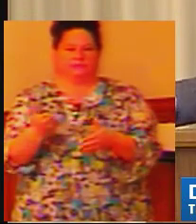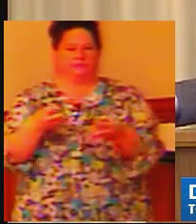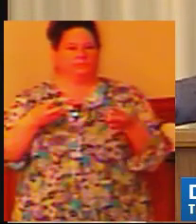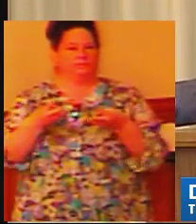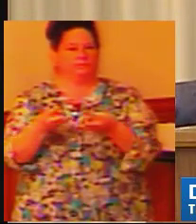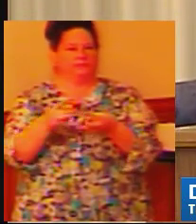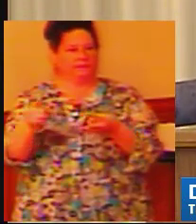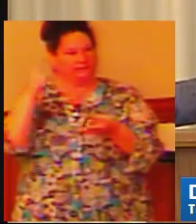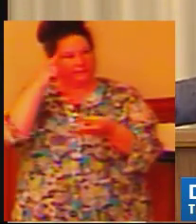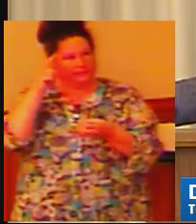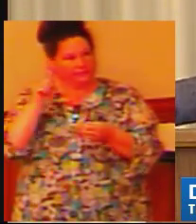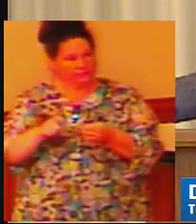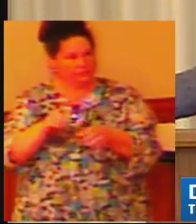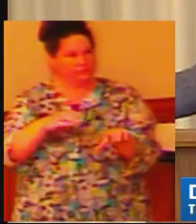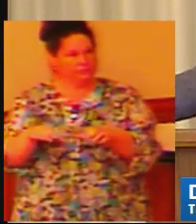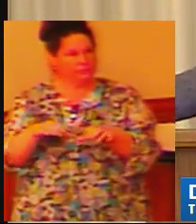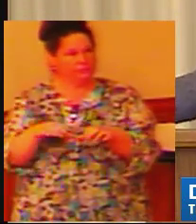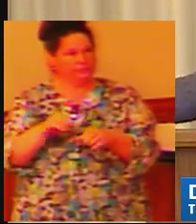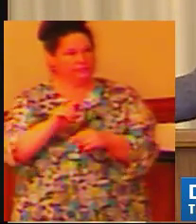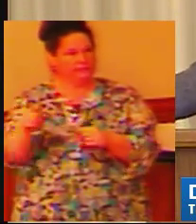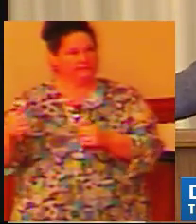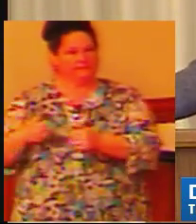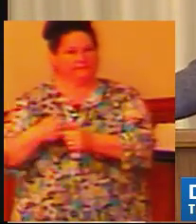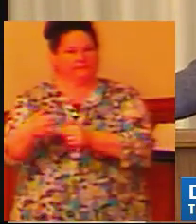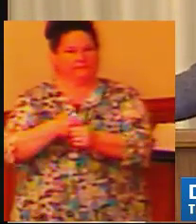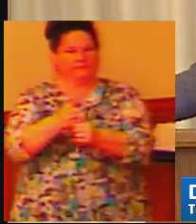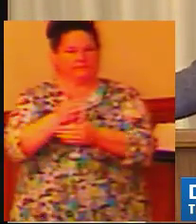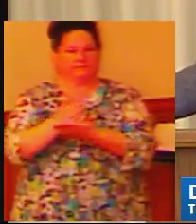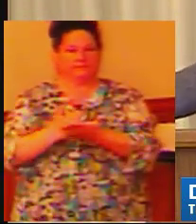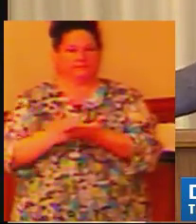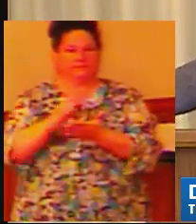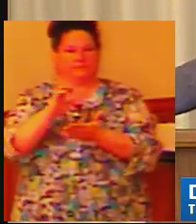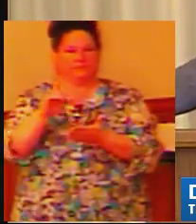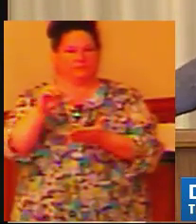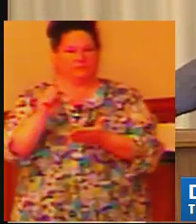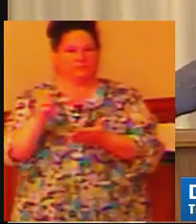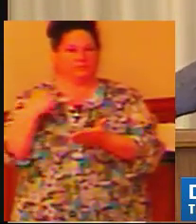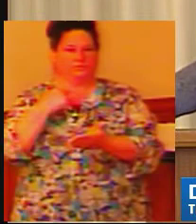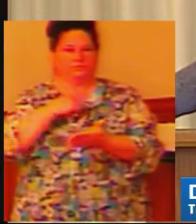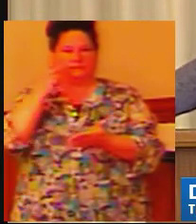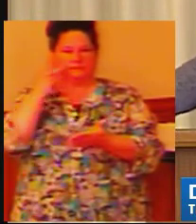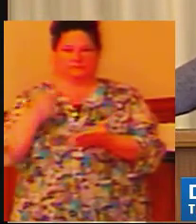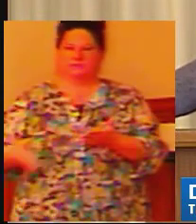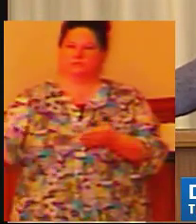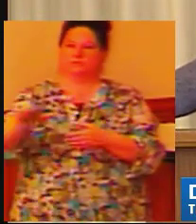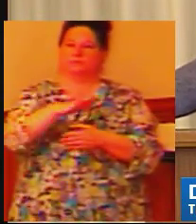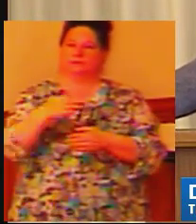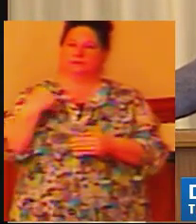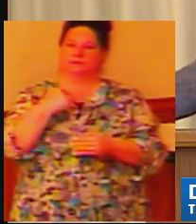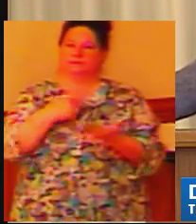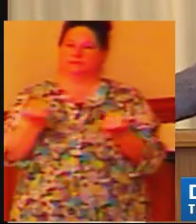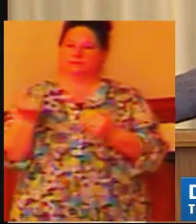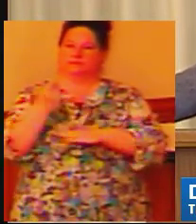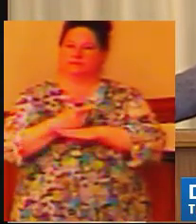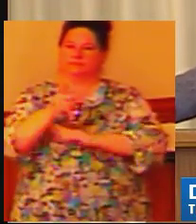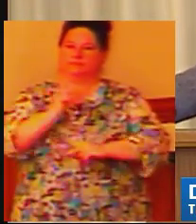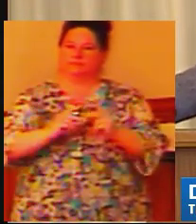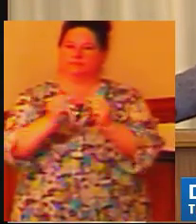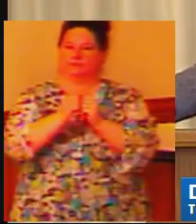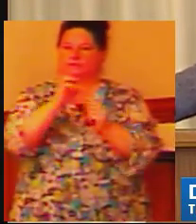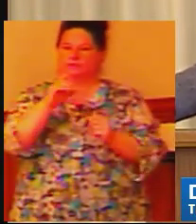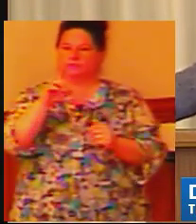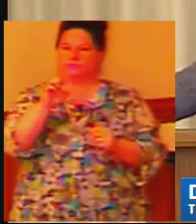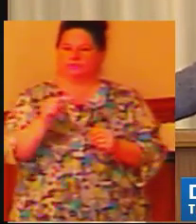they think that it should be done. They're following some sort of code like we see all around us today. There's people that have these codes.